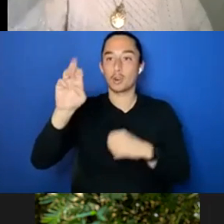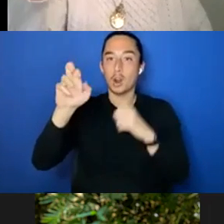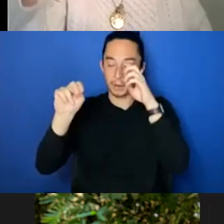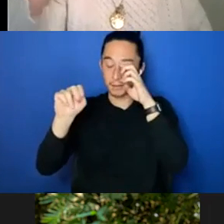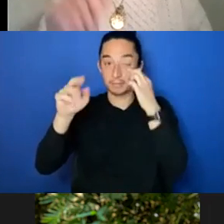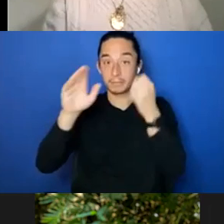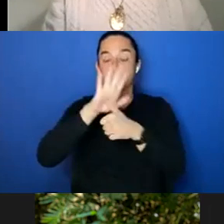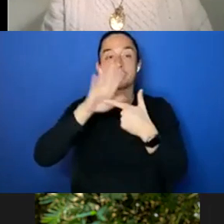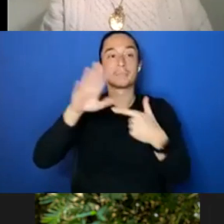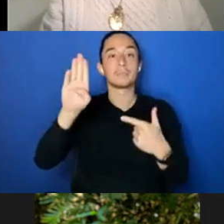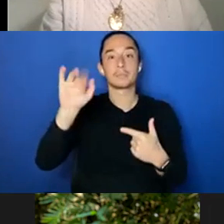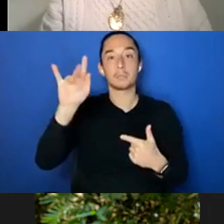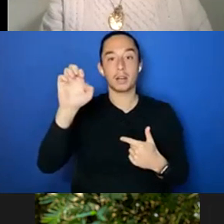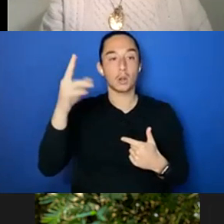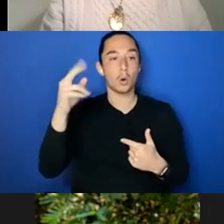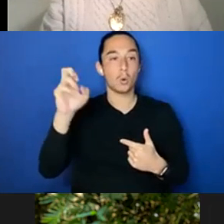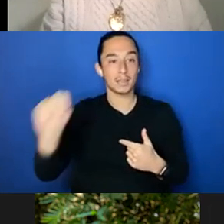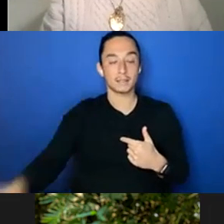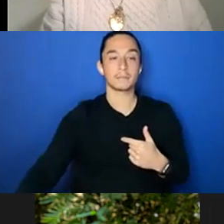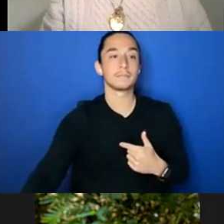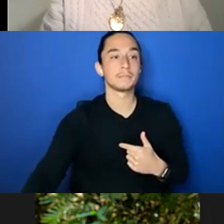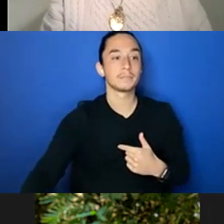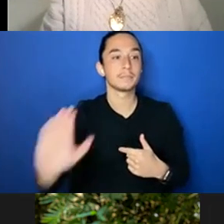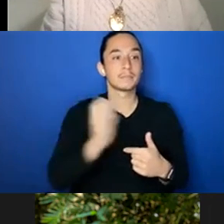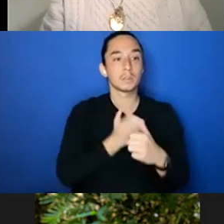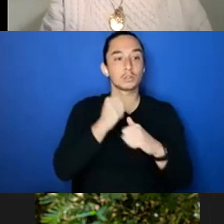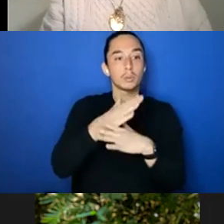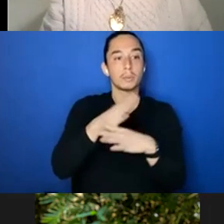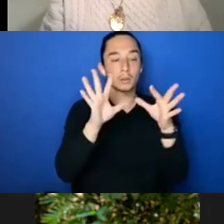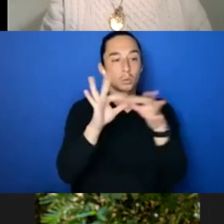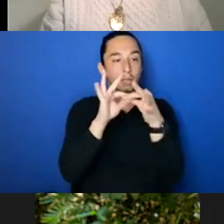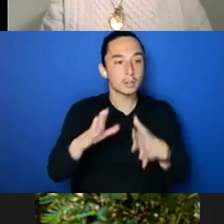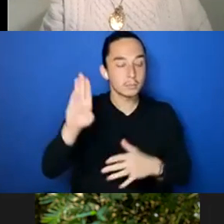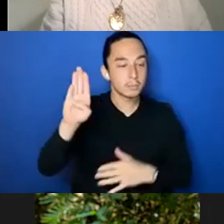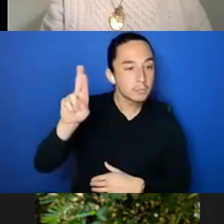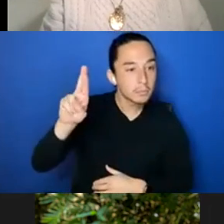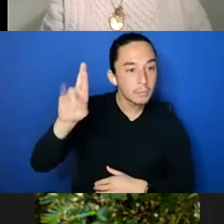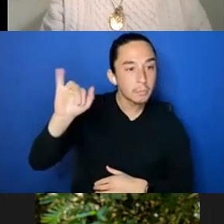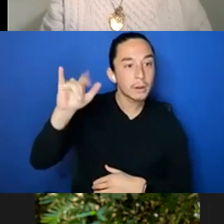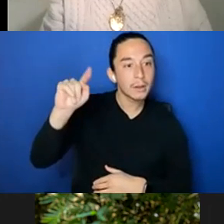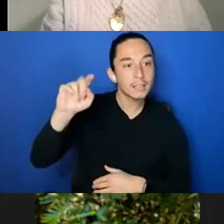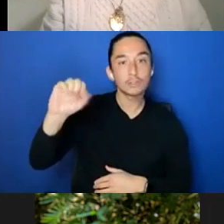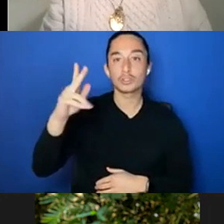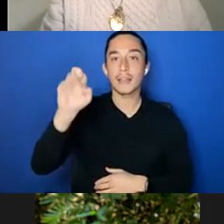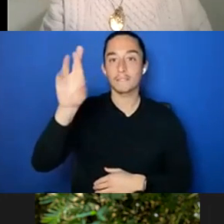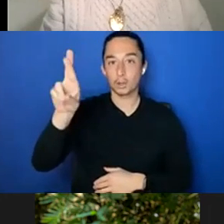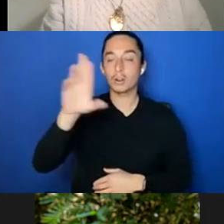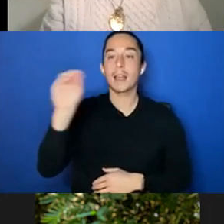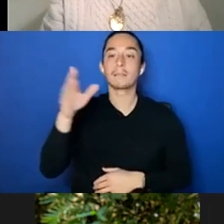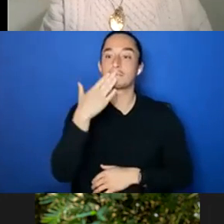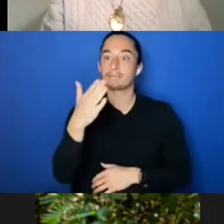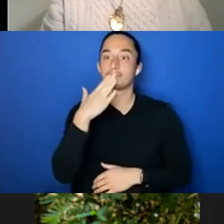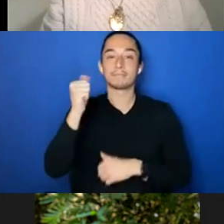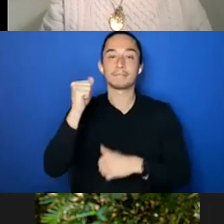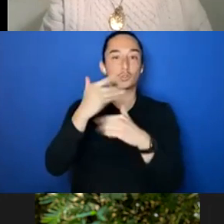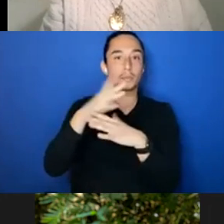Cohen, our German Coordinator Birgit Schaefer, and also special thanks to the German government for over a decade